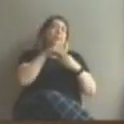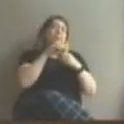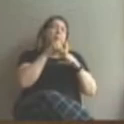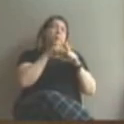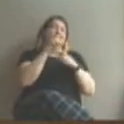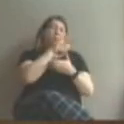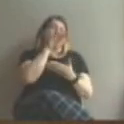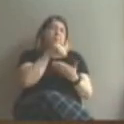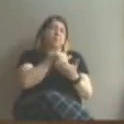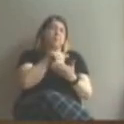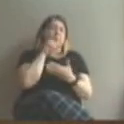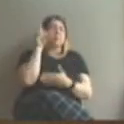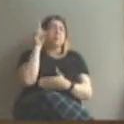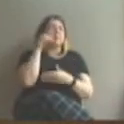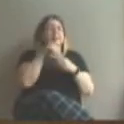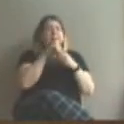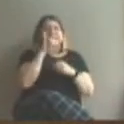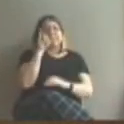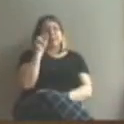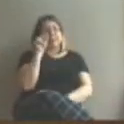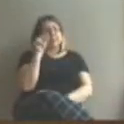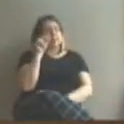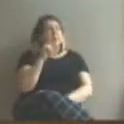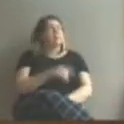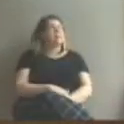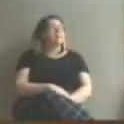center. This is in IT.